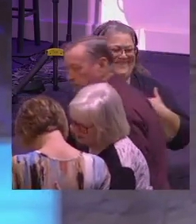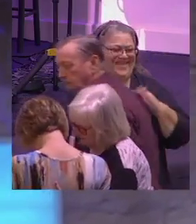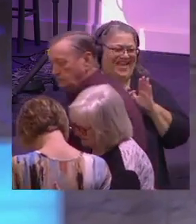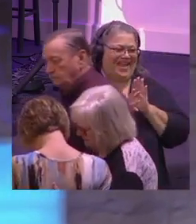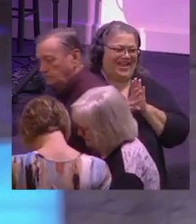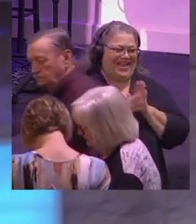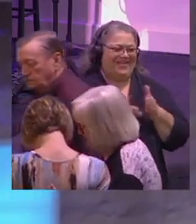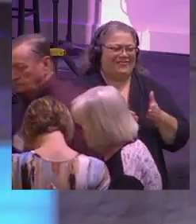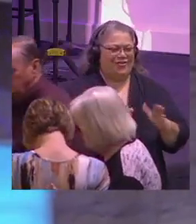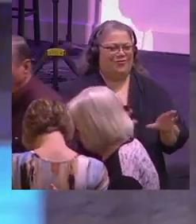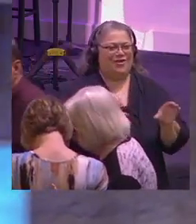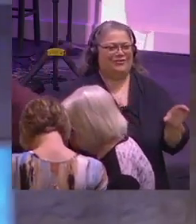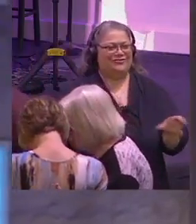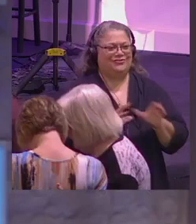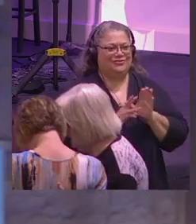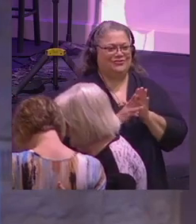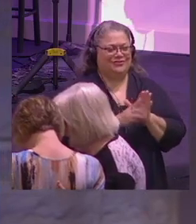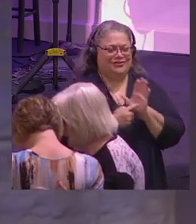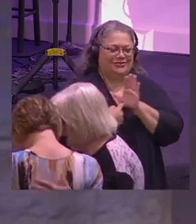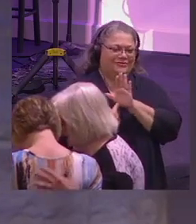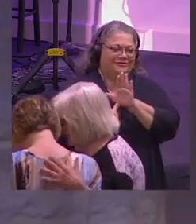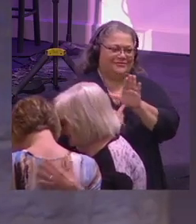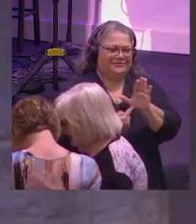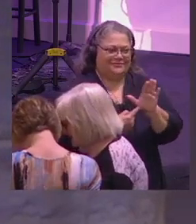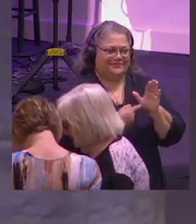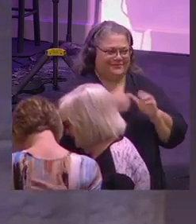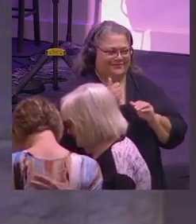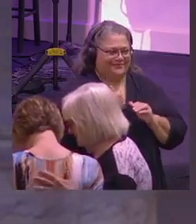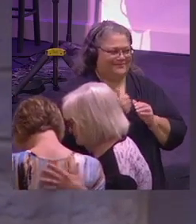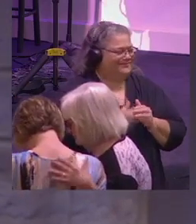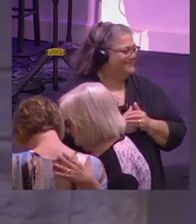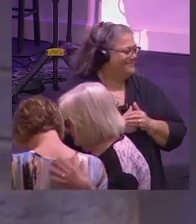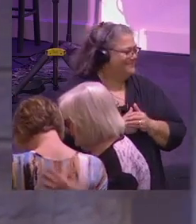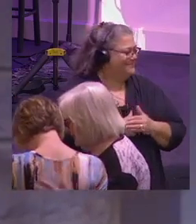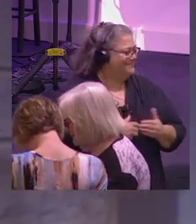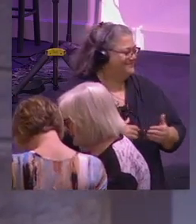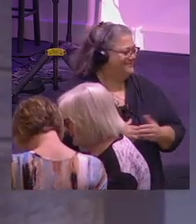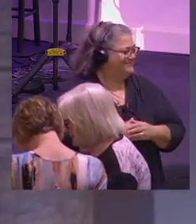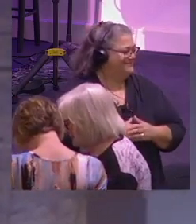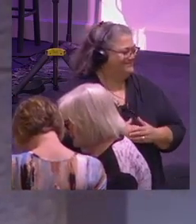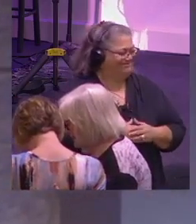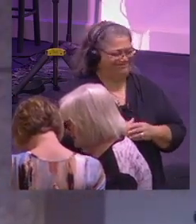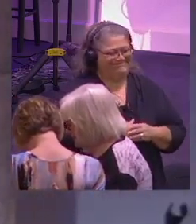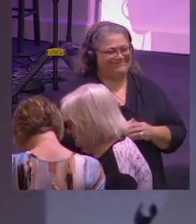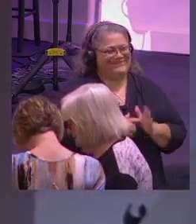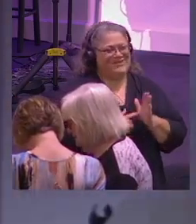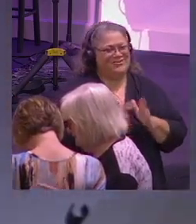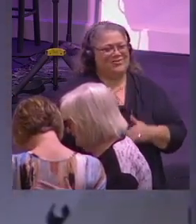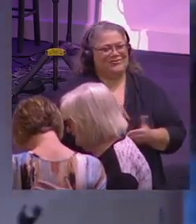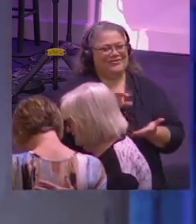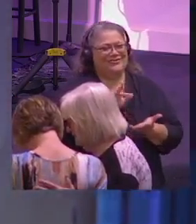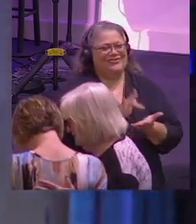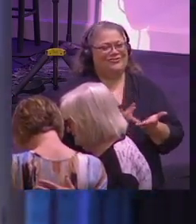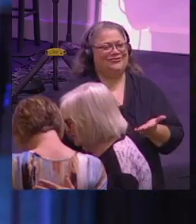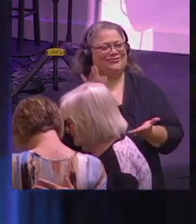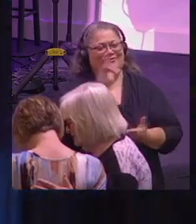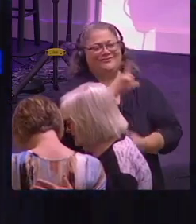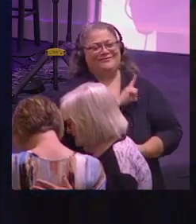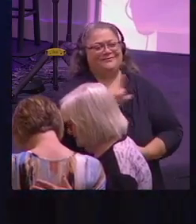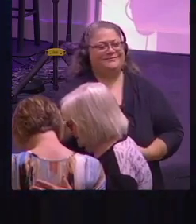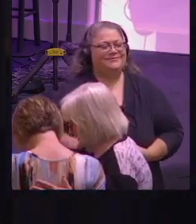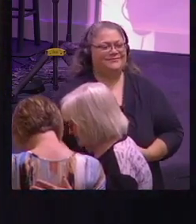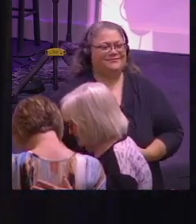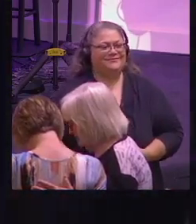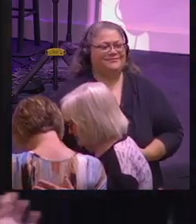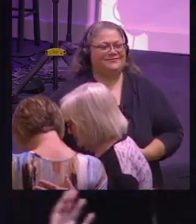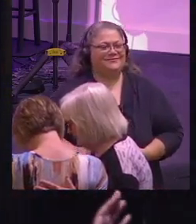will. Reveal yourself. Show us your glory, Lord. Lord, our ears are open right